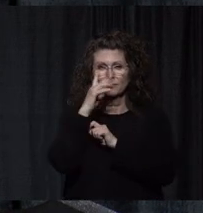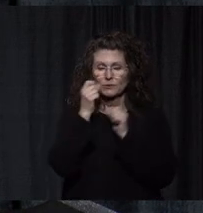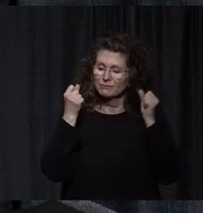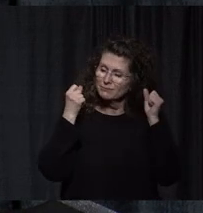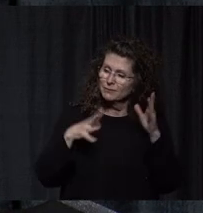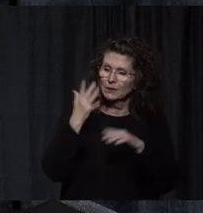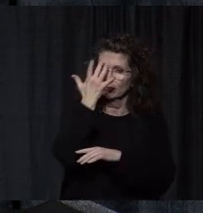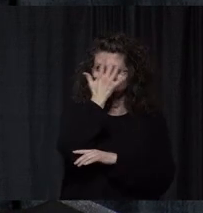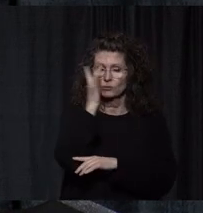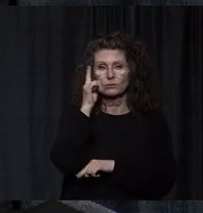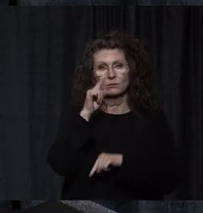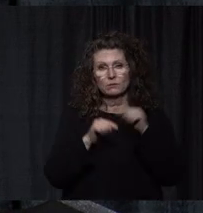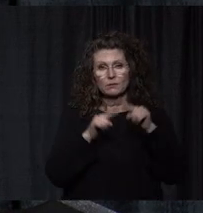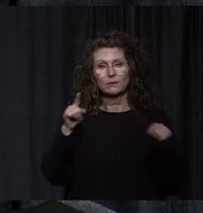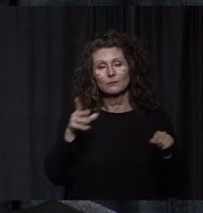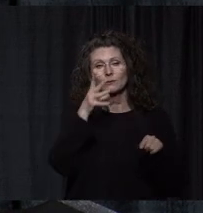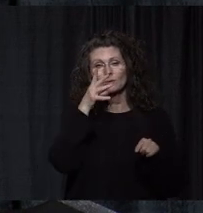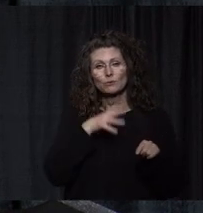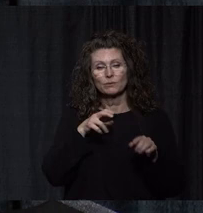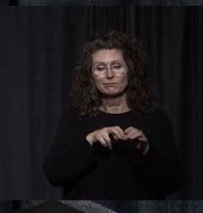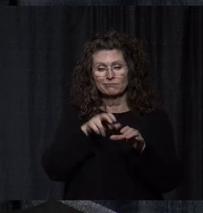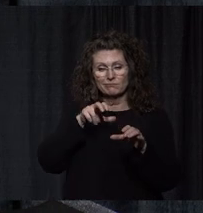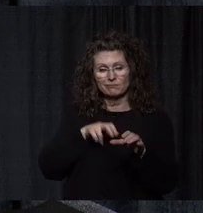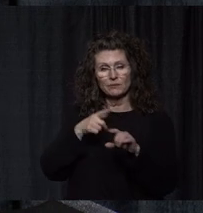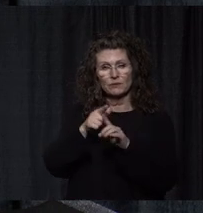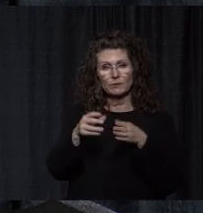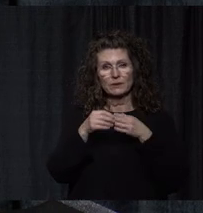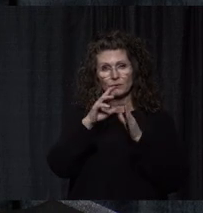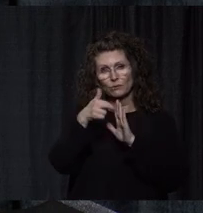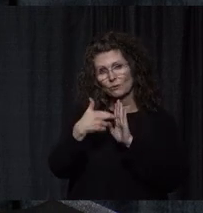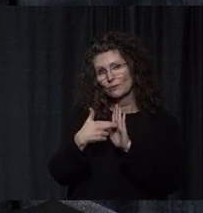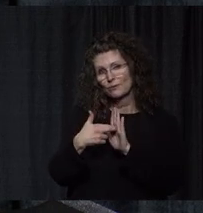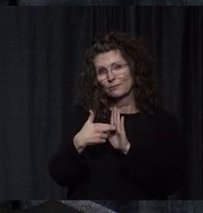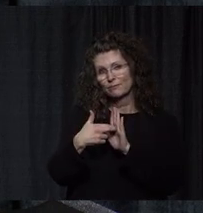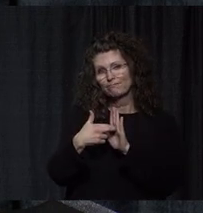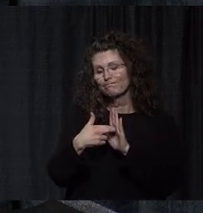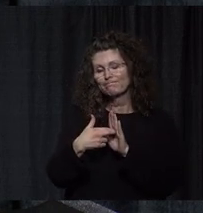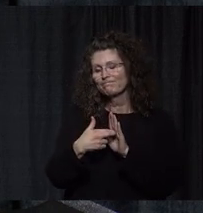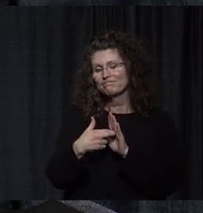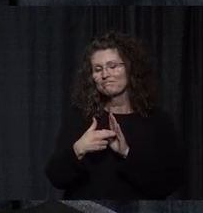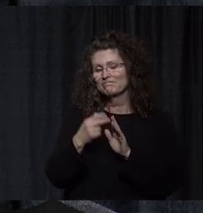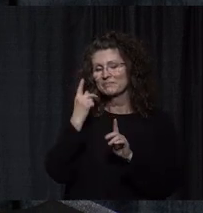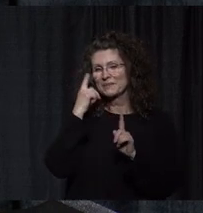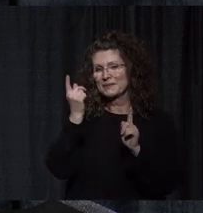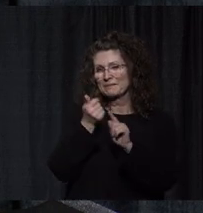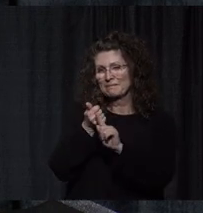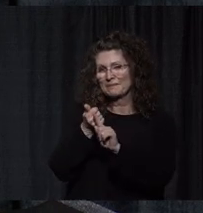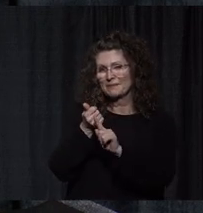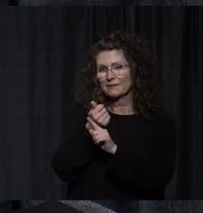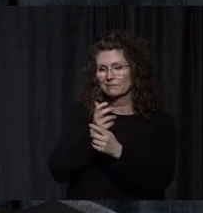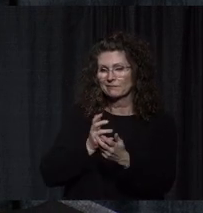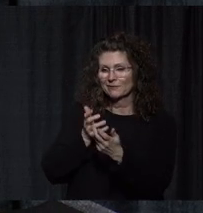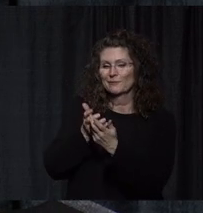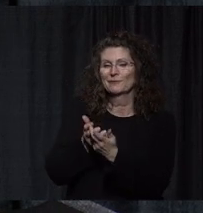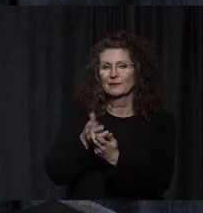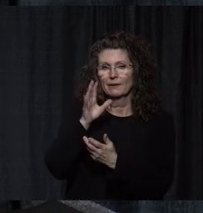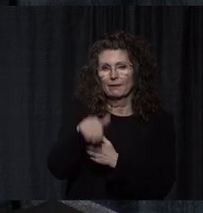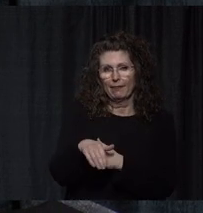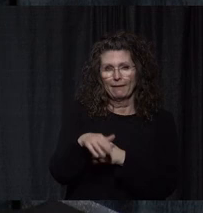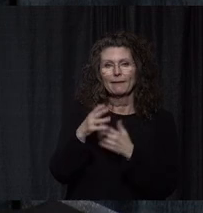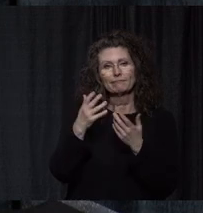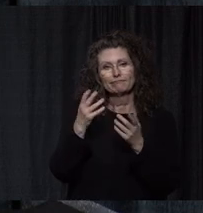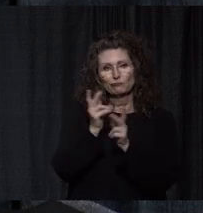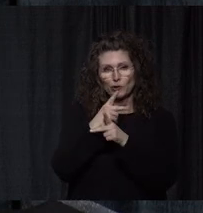diverse women step away from leadership roles. They can't see themselves fitting the traditional mold that is a product